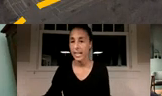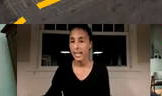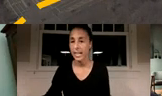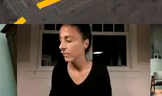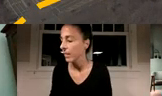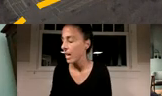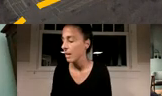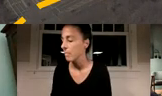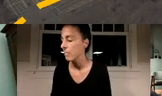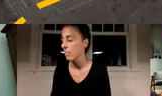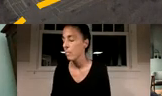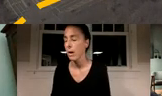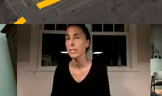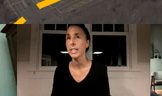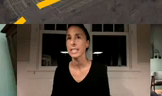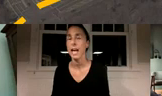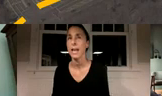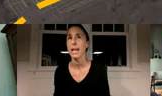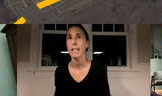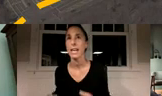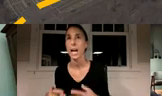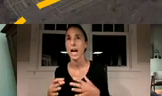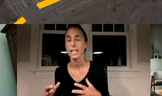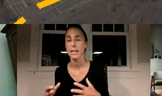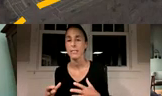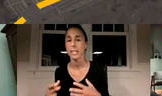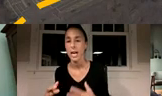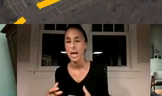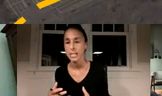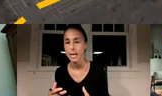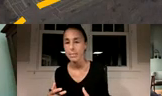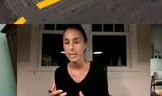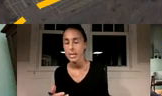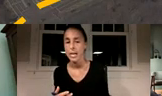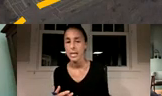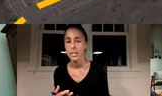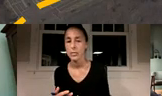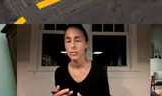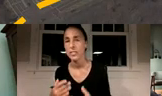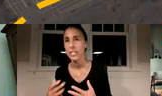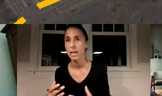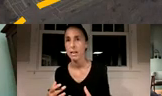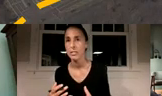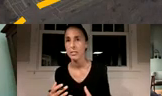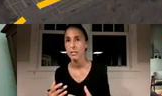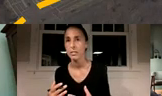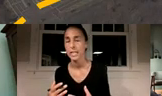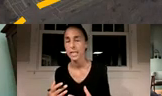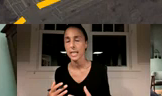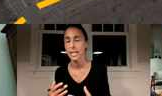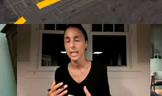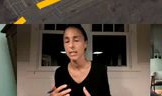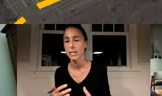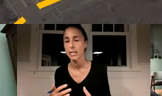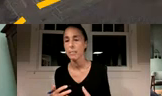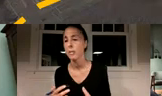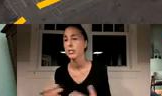If I can add to that, Stephen, I would like to say, I think at a high level in concept, sort of senior housing